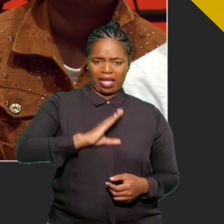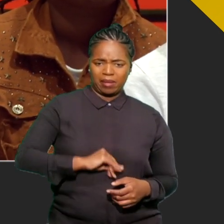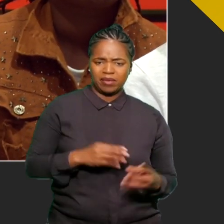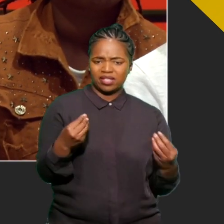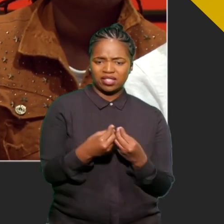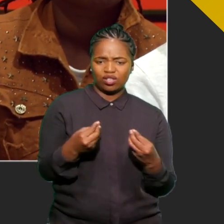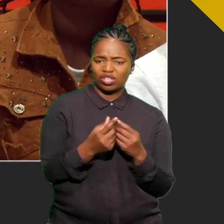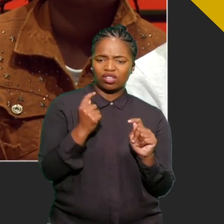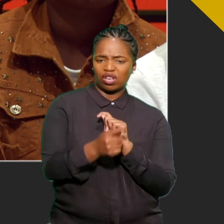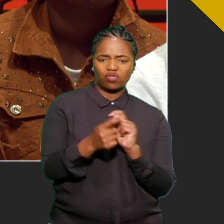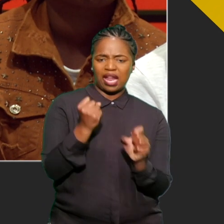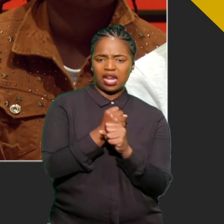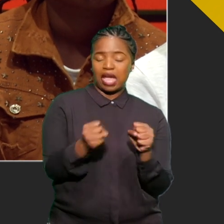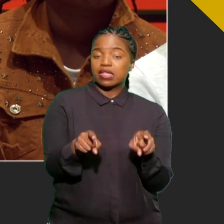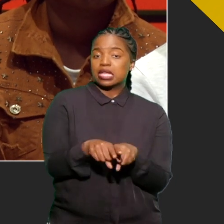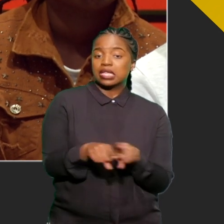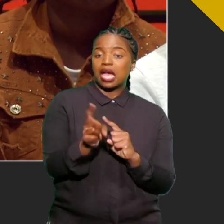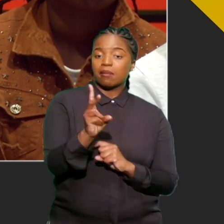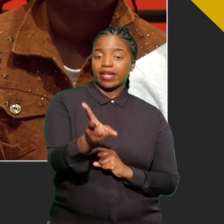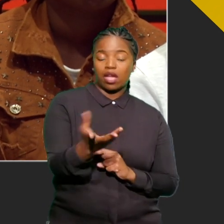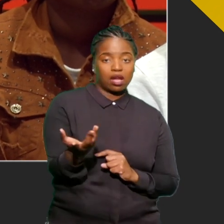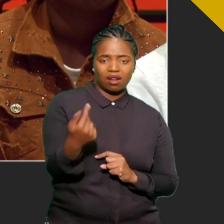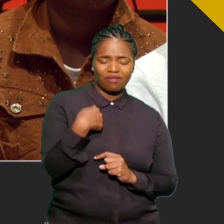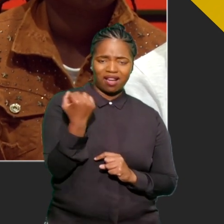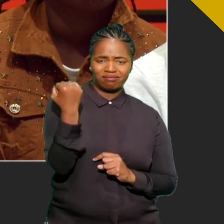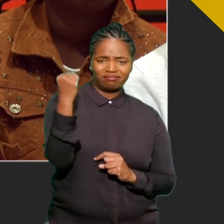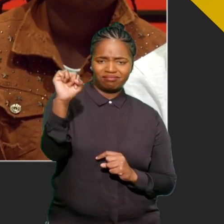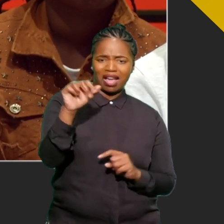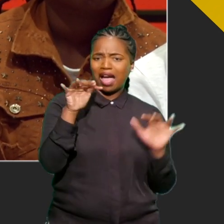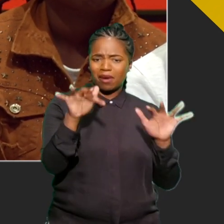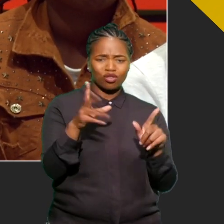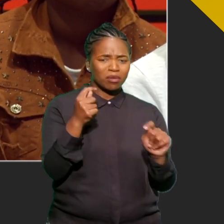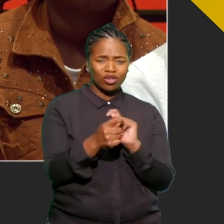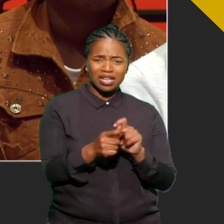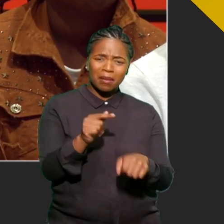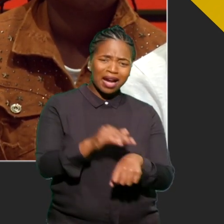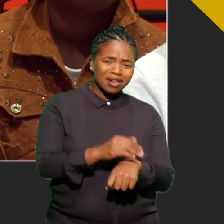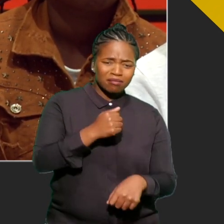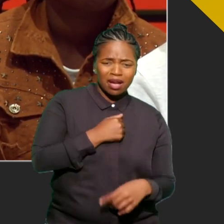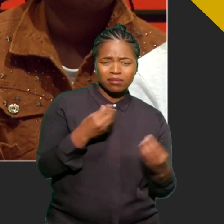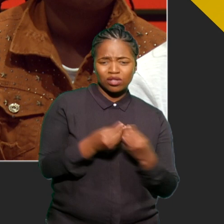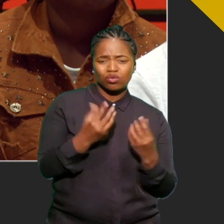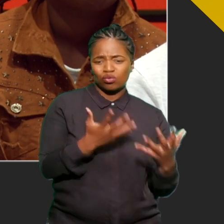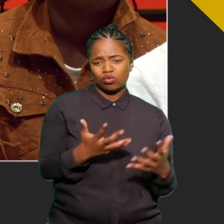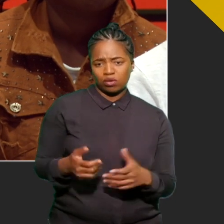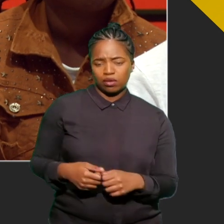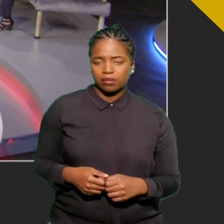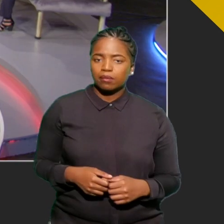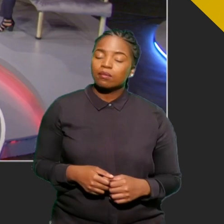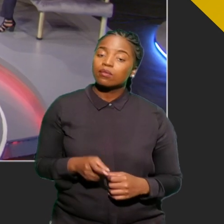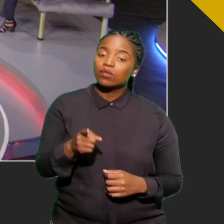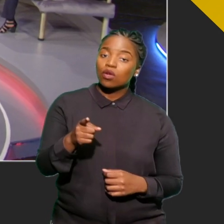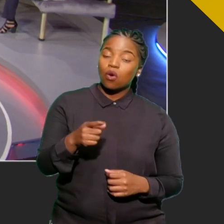change, azange sifana njengasekuqaleni. Especially leyo rejection, abantu ba change, my friends, yabo izinto ezikanjalo. Did lo mfana